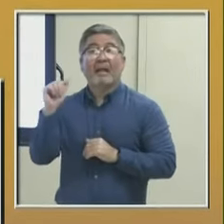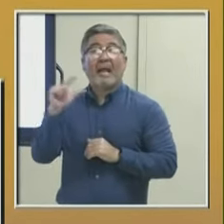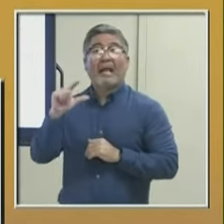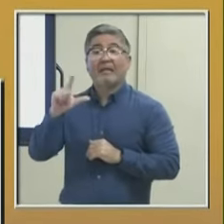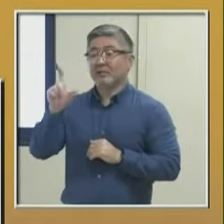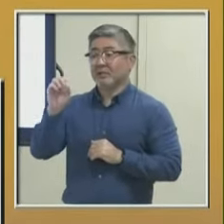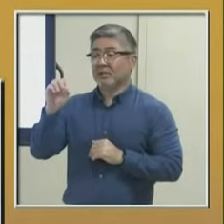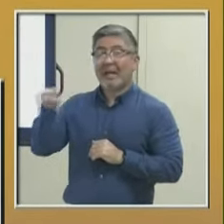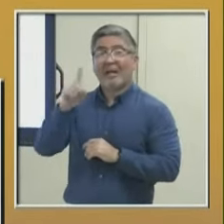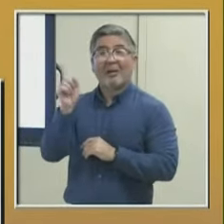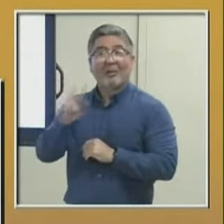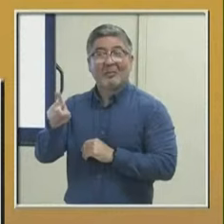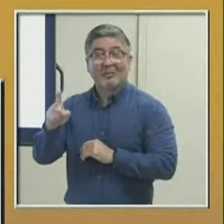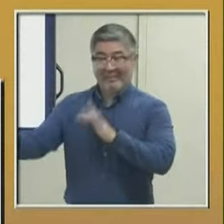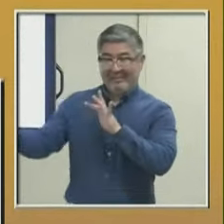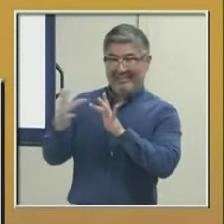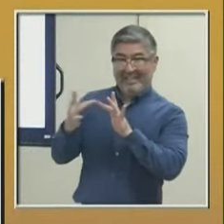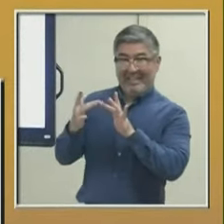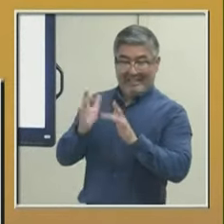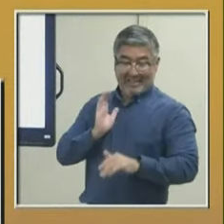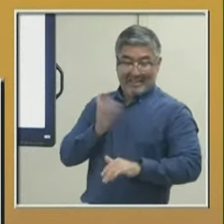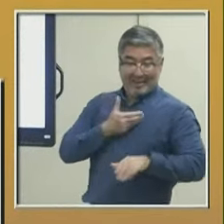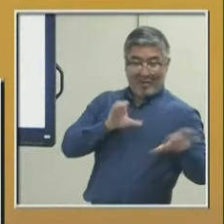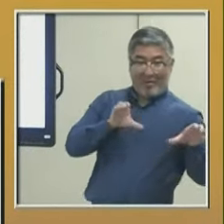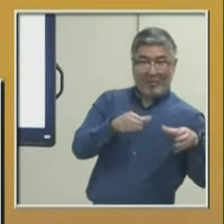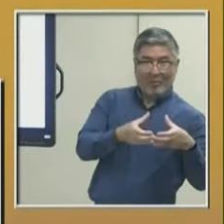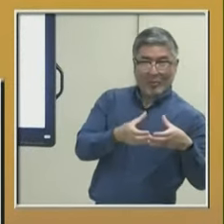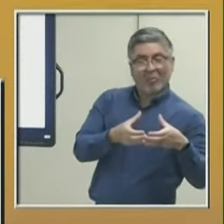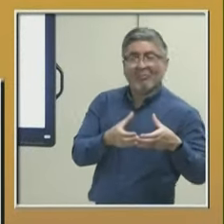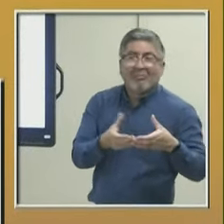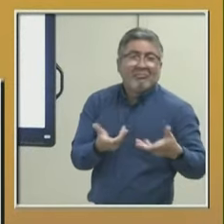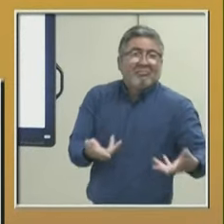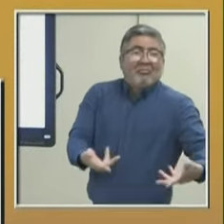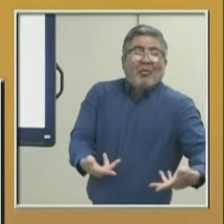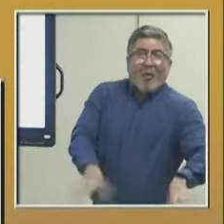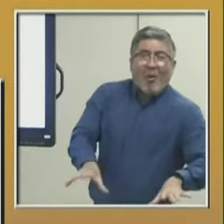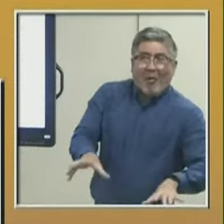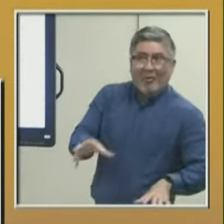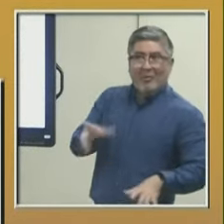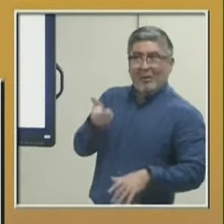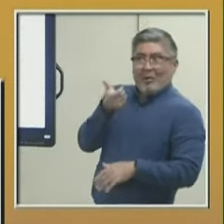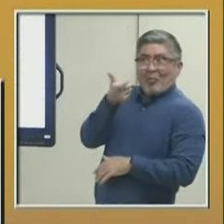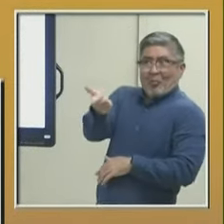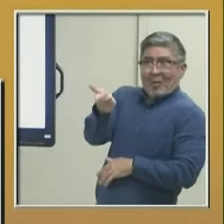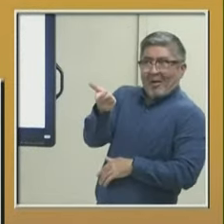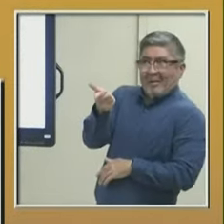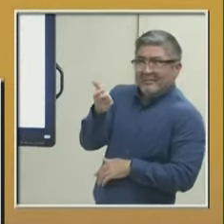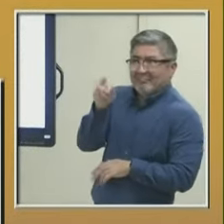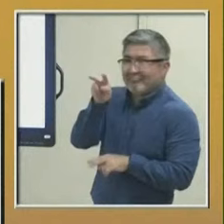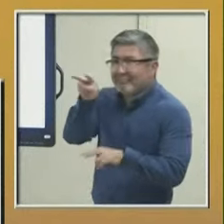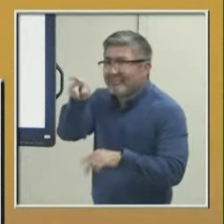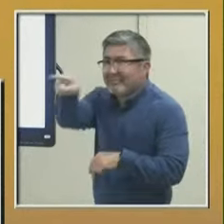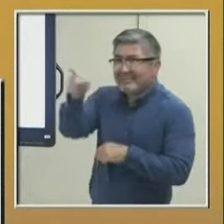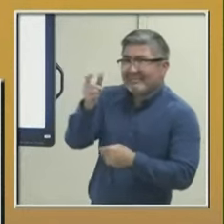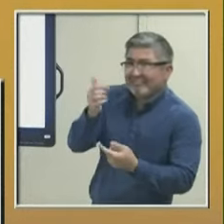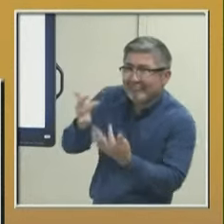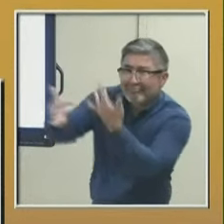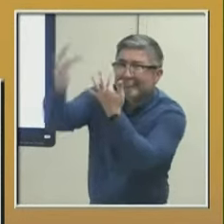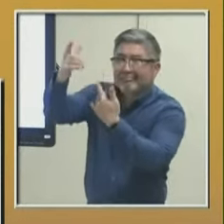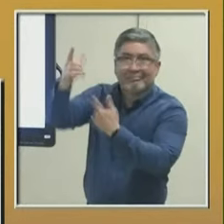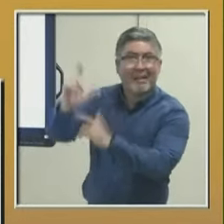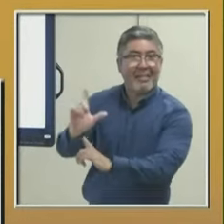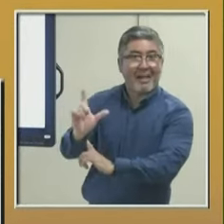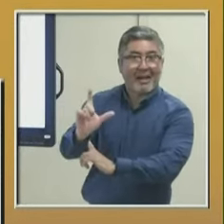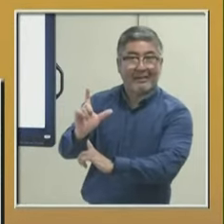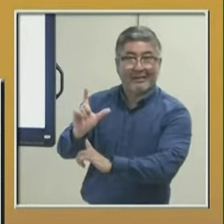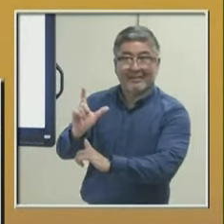us, clearly we were paying a lot of attention to what was going on in Lahaina and really had the same question that